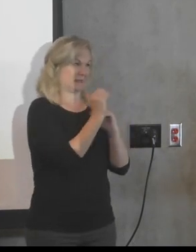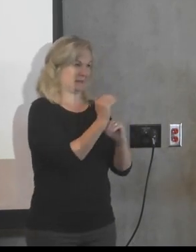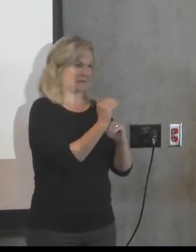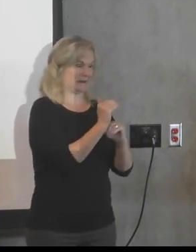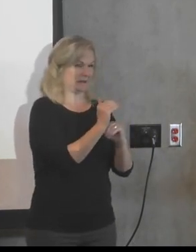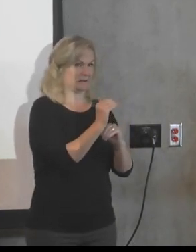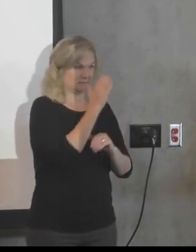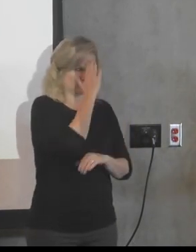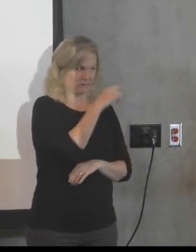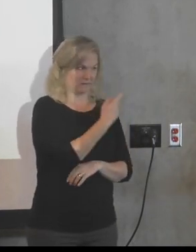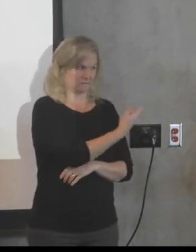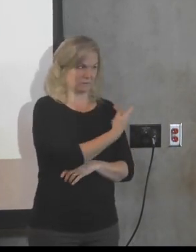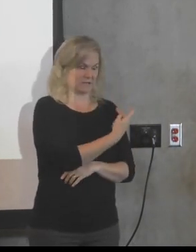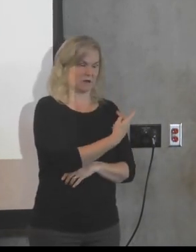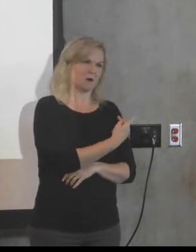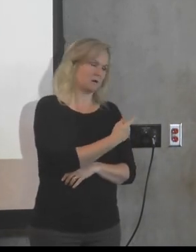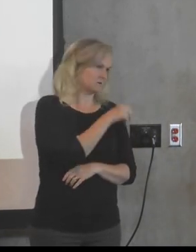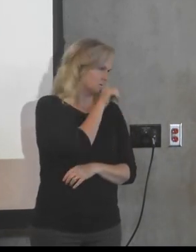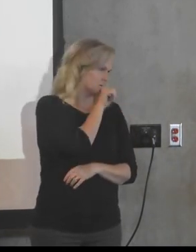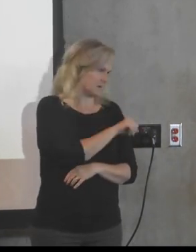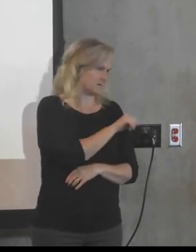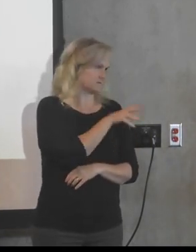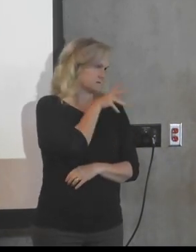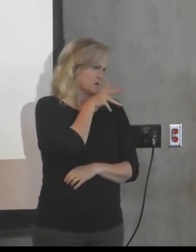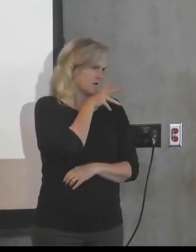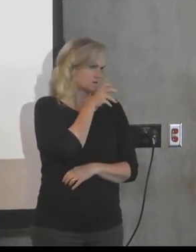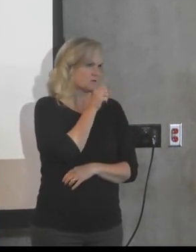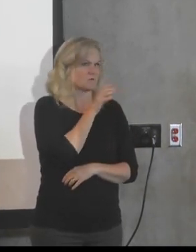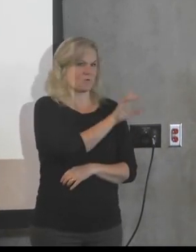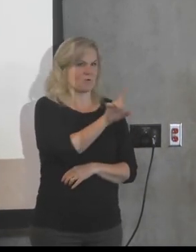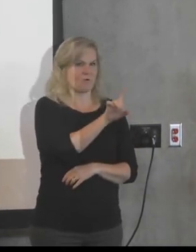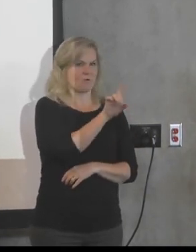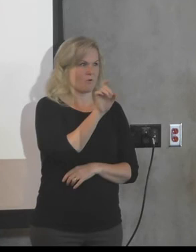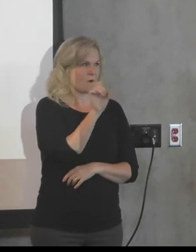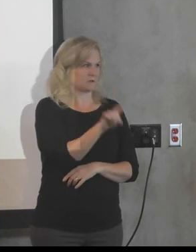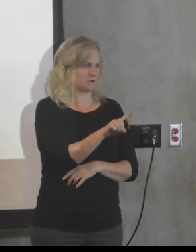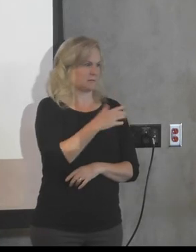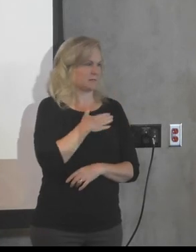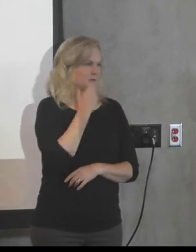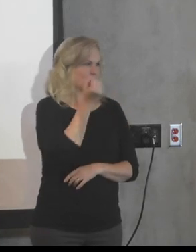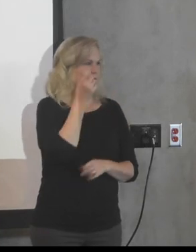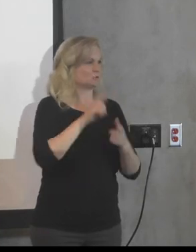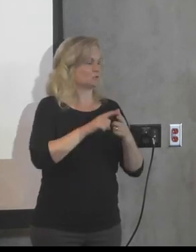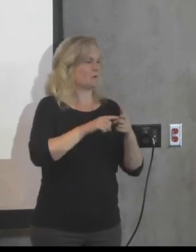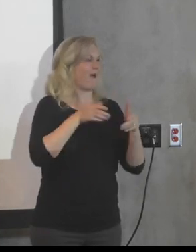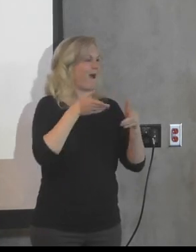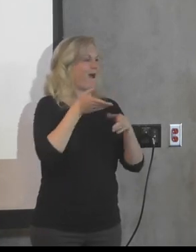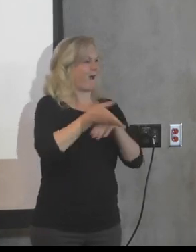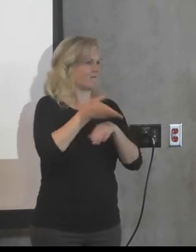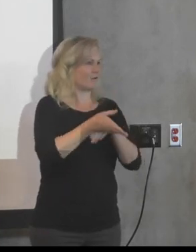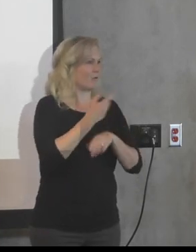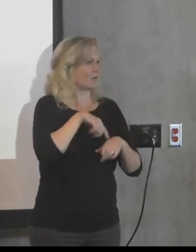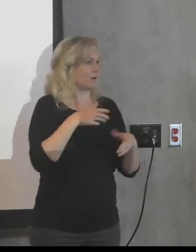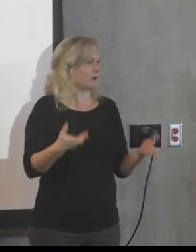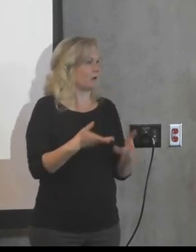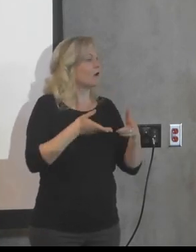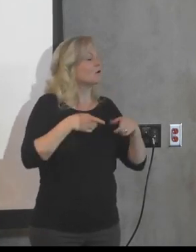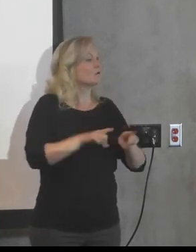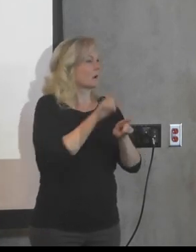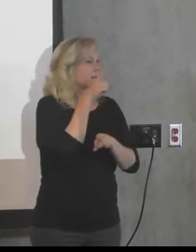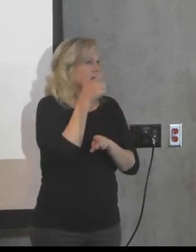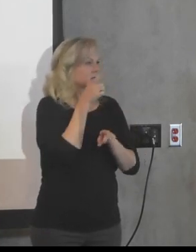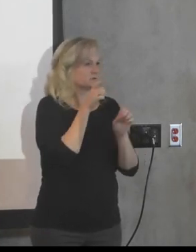to talk, so we'll ask if you don't mind holding your questions till afterwards. We'll both be here through the lunch break if you need any